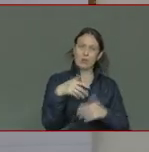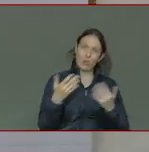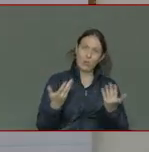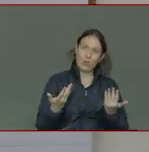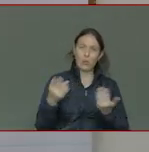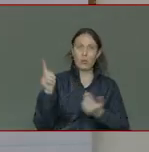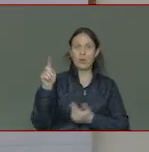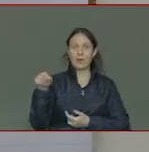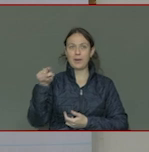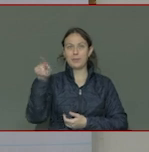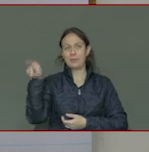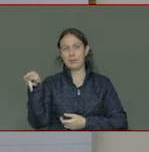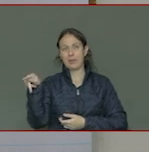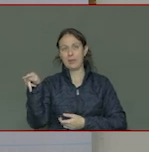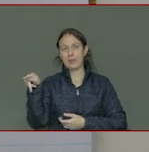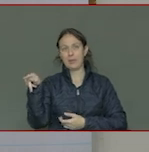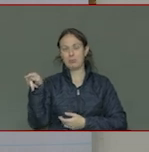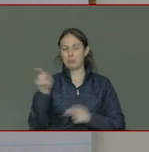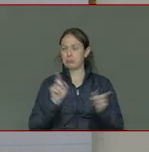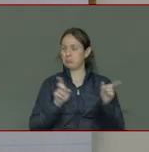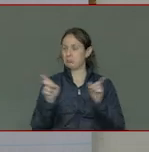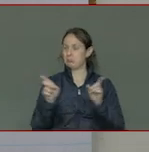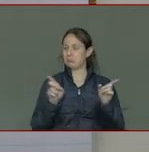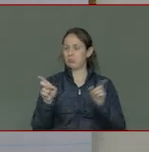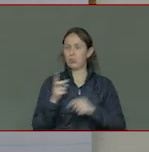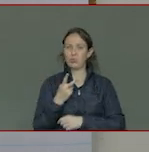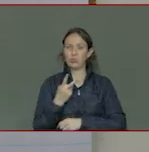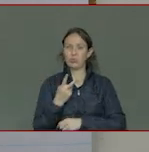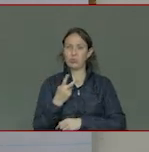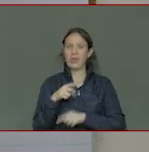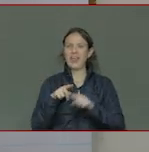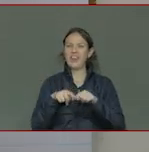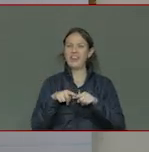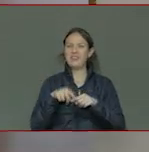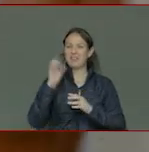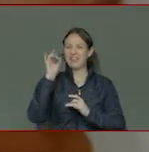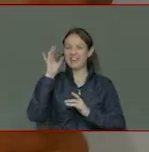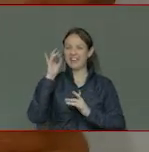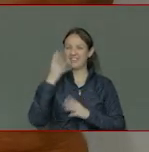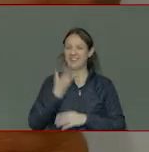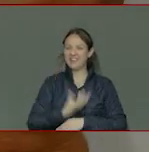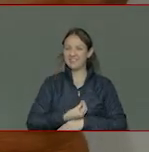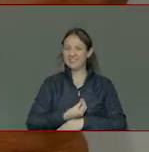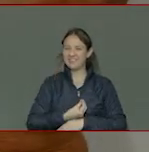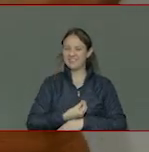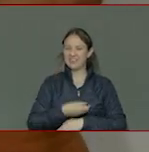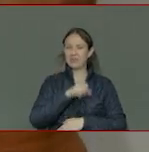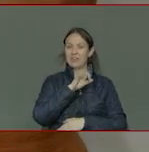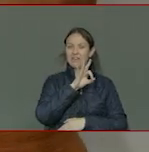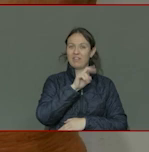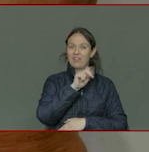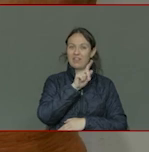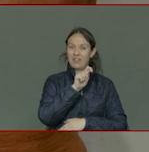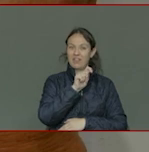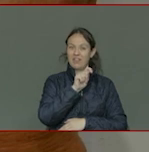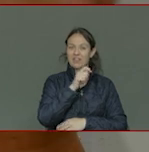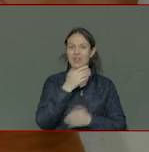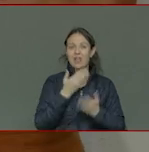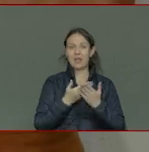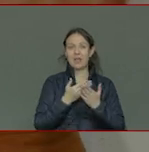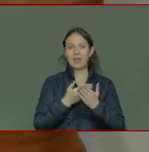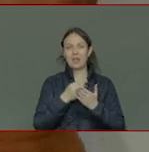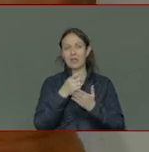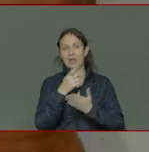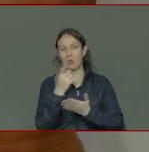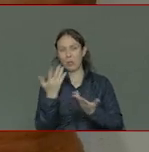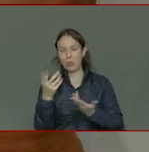delta p, depending on what information do you have. So F net delta t can be impulse